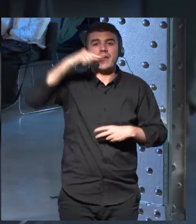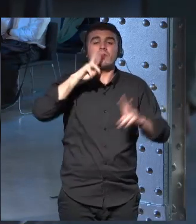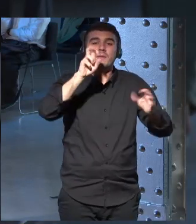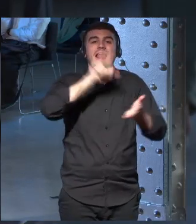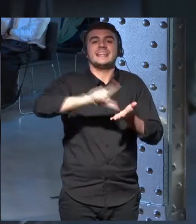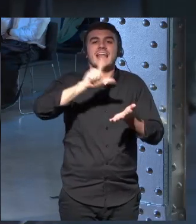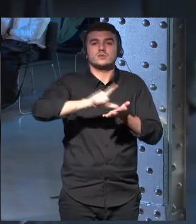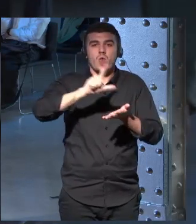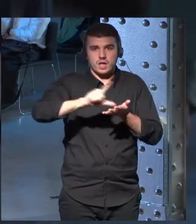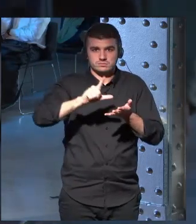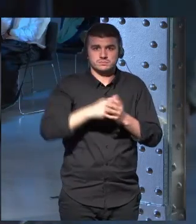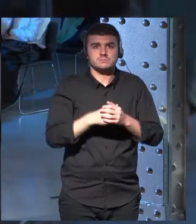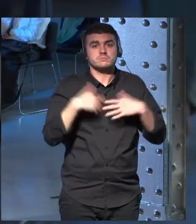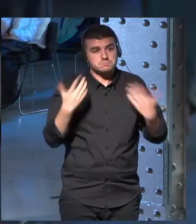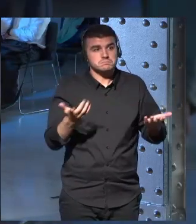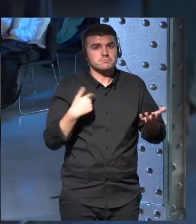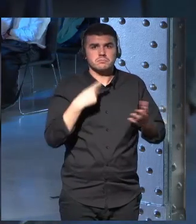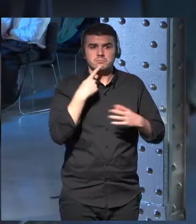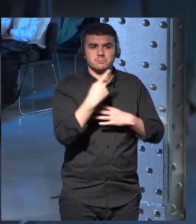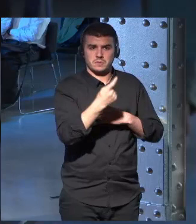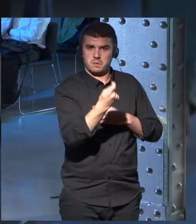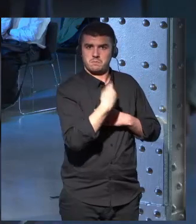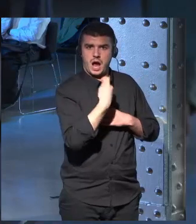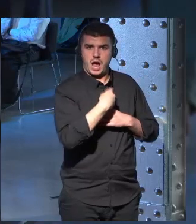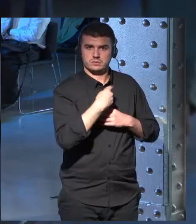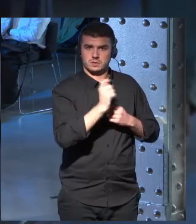paid for by the American taxpayer.